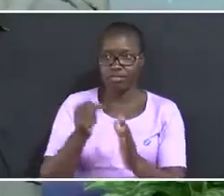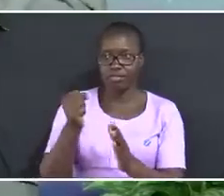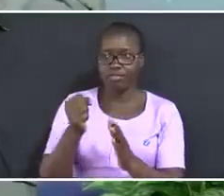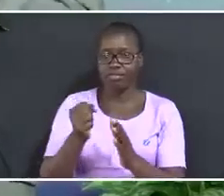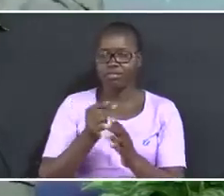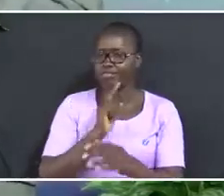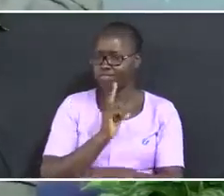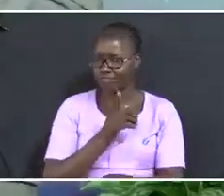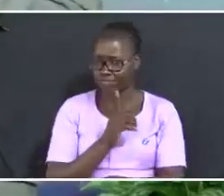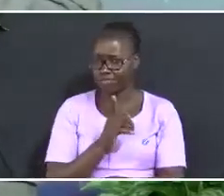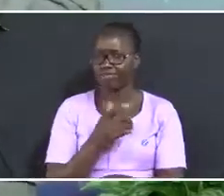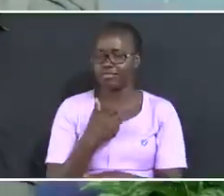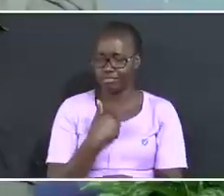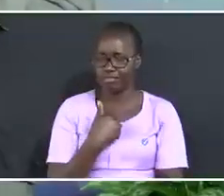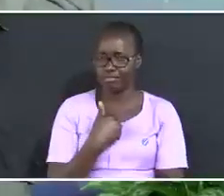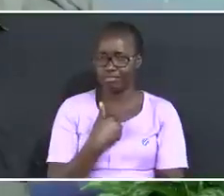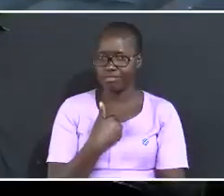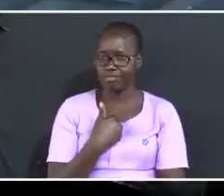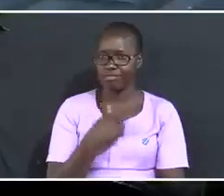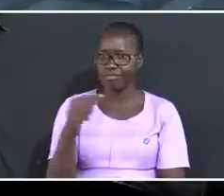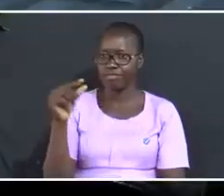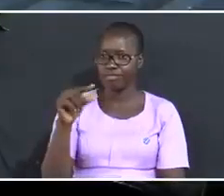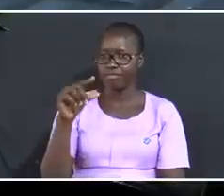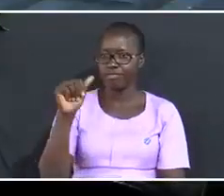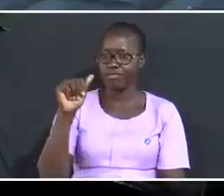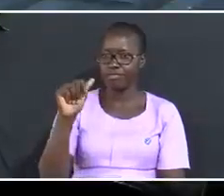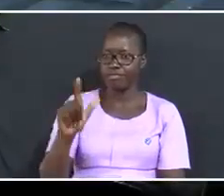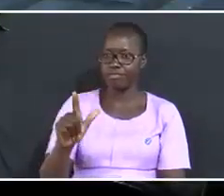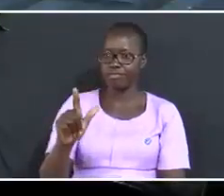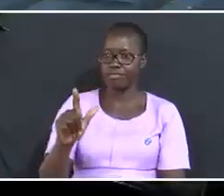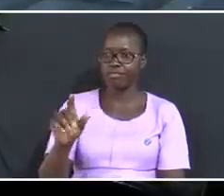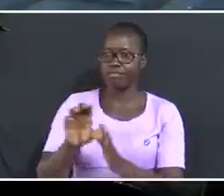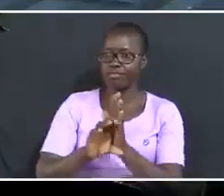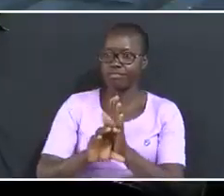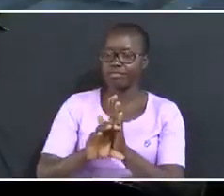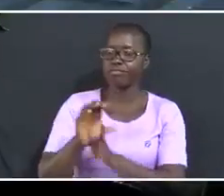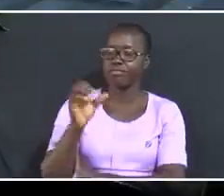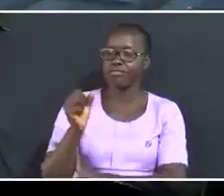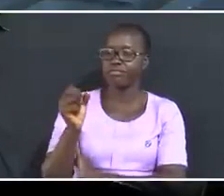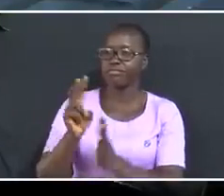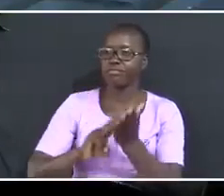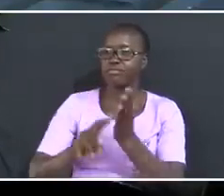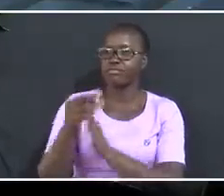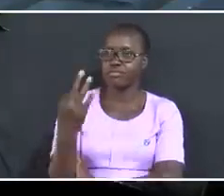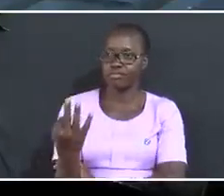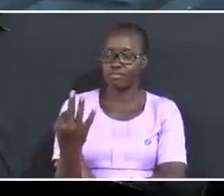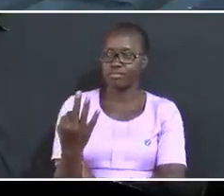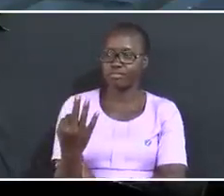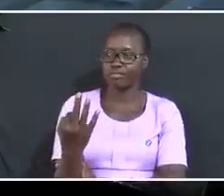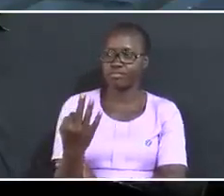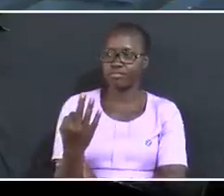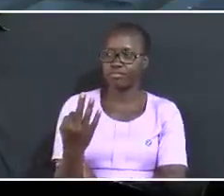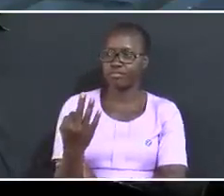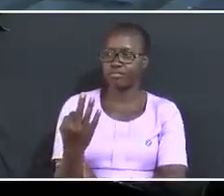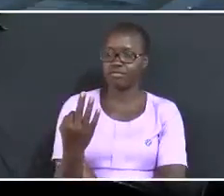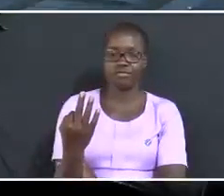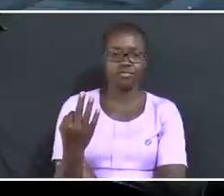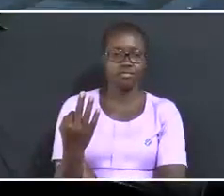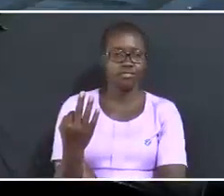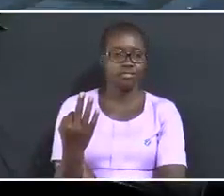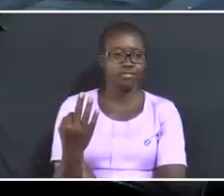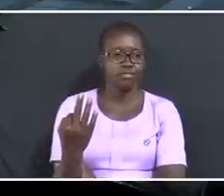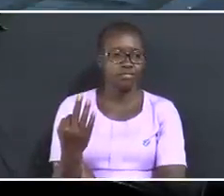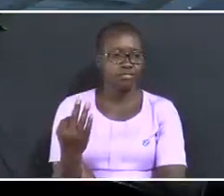It comes with a caution, Galatians chapter 5. And verse 3, we get